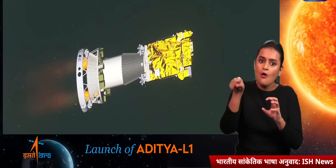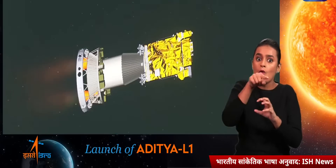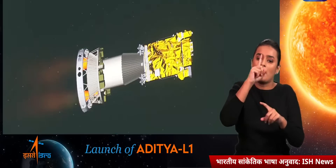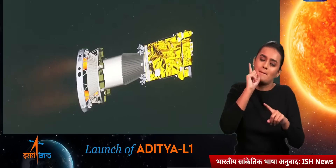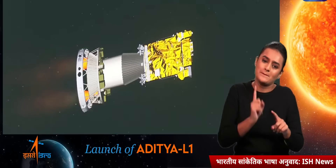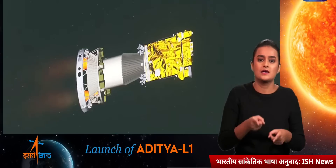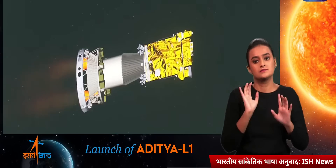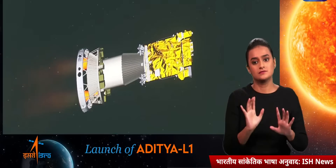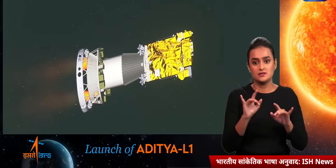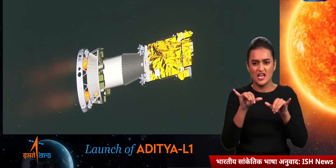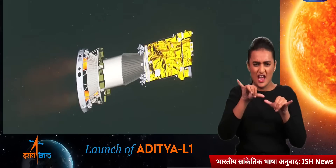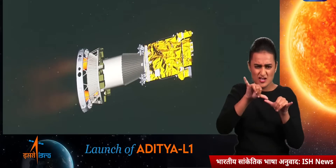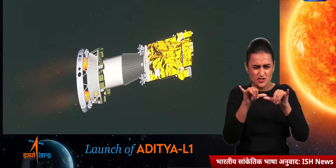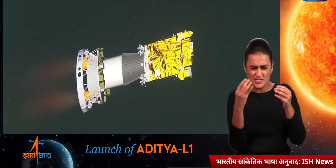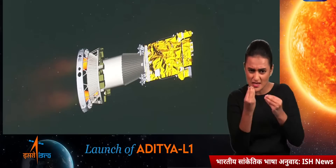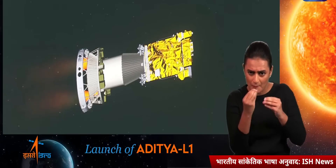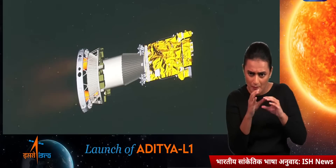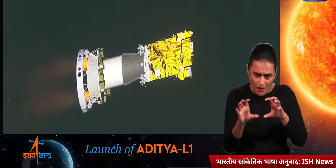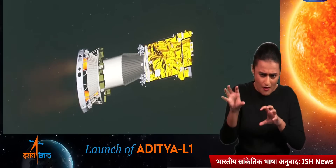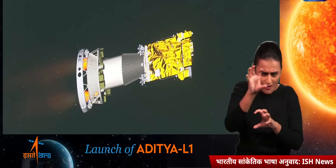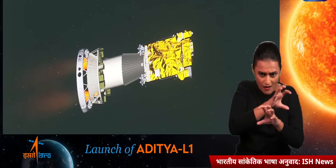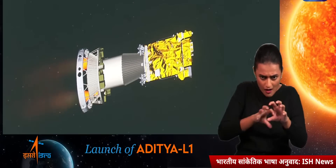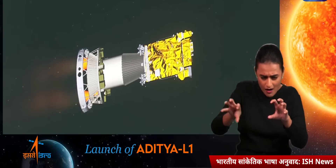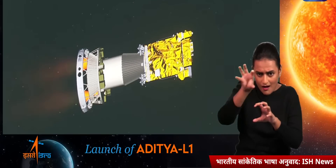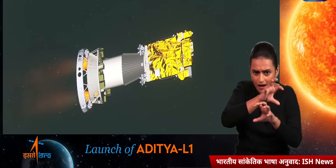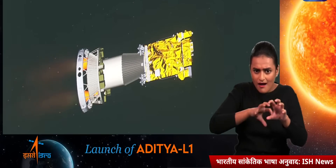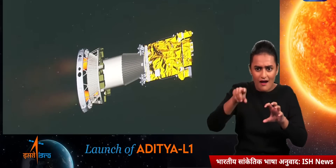Adjustments will be made in its orbital parameters.